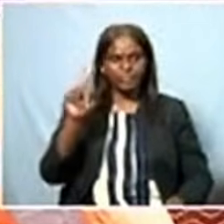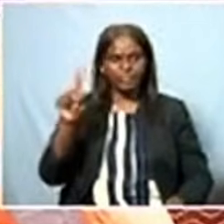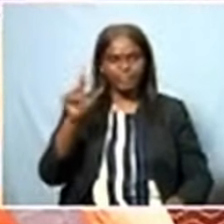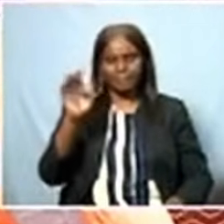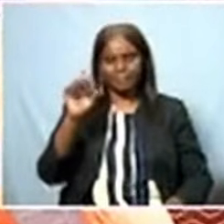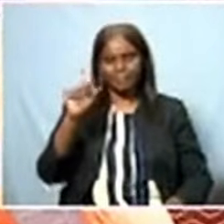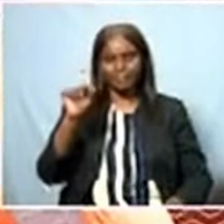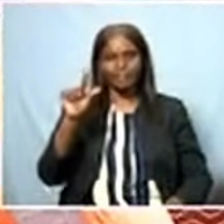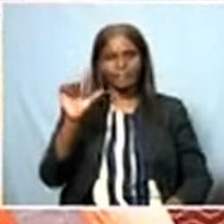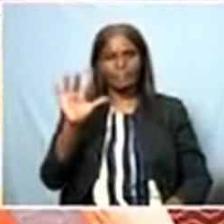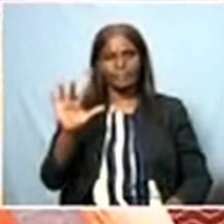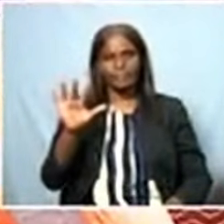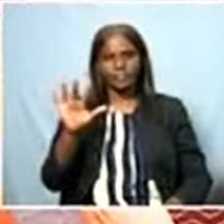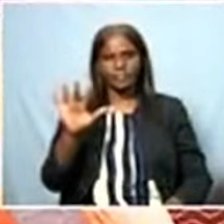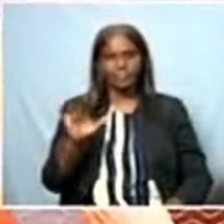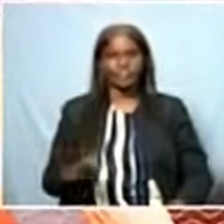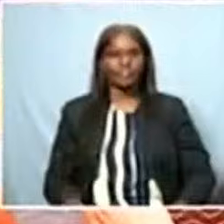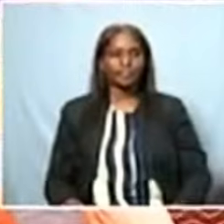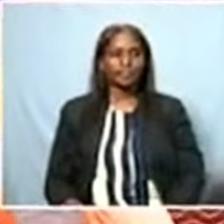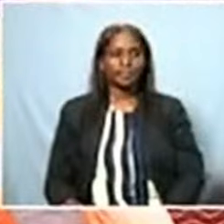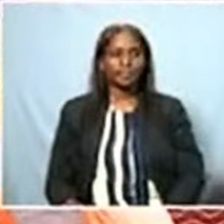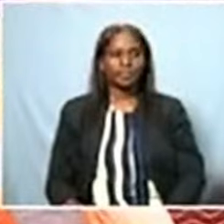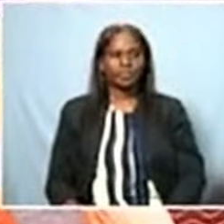of 2025.